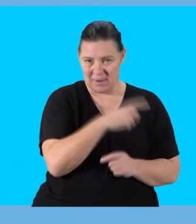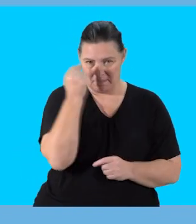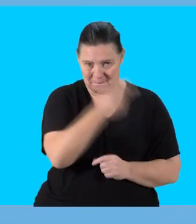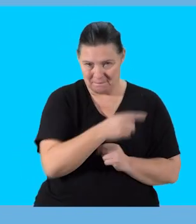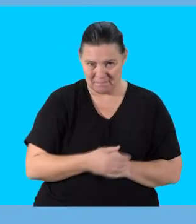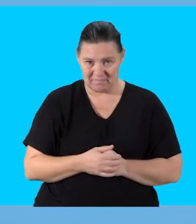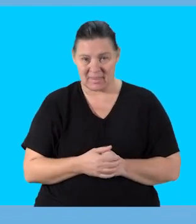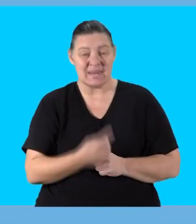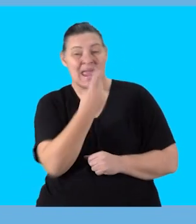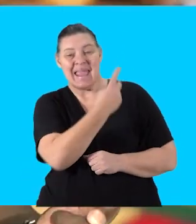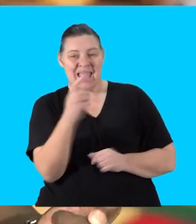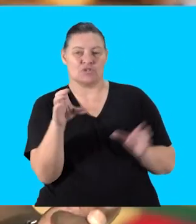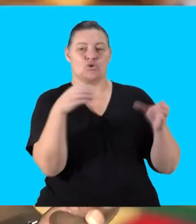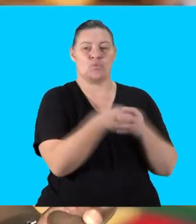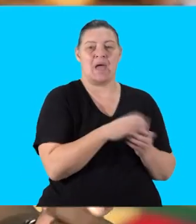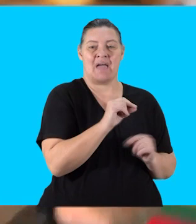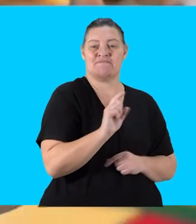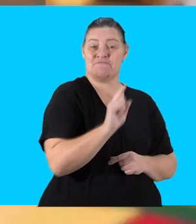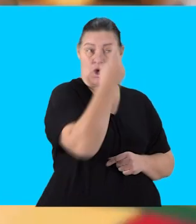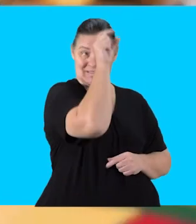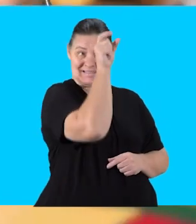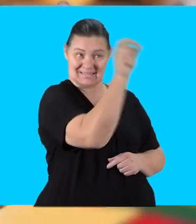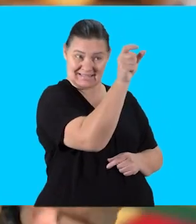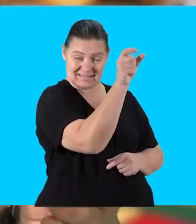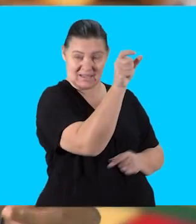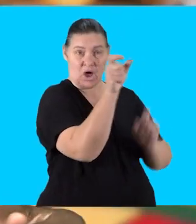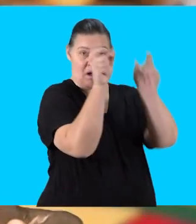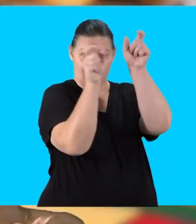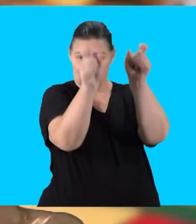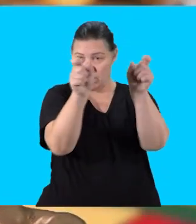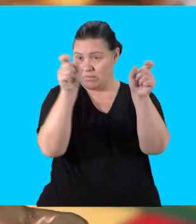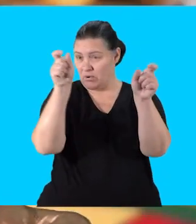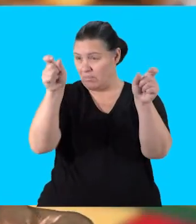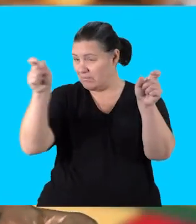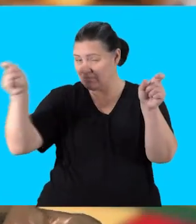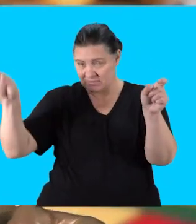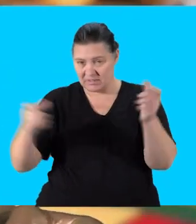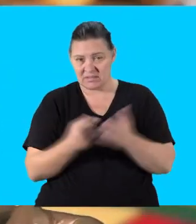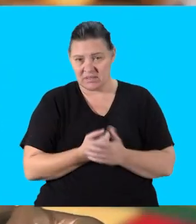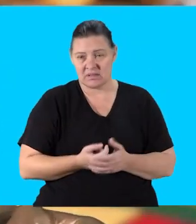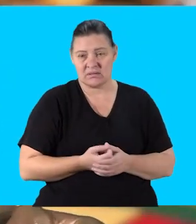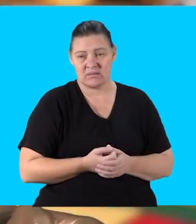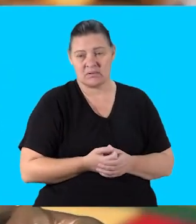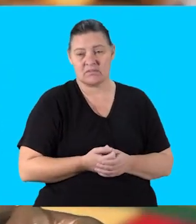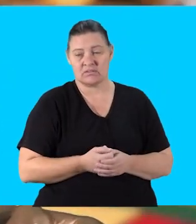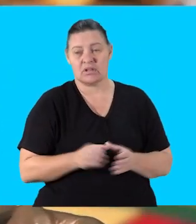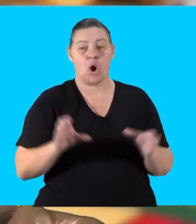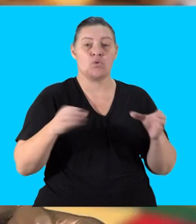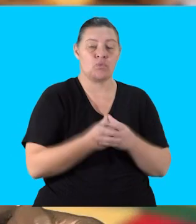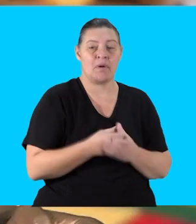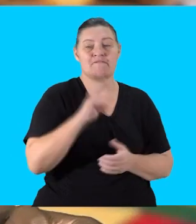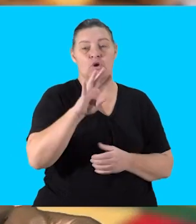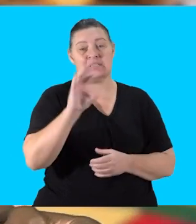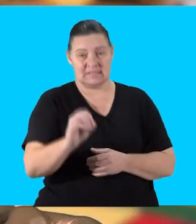column. So you find that in each and every group, there's a first element on each and every column. Like for instance, in a case of a